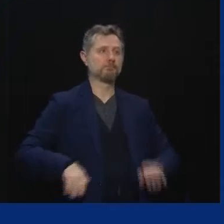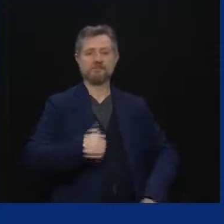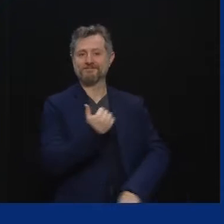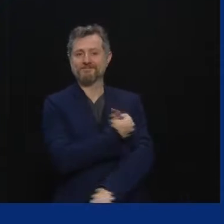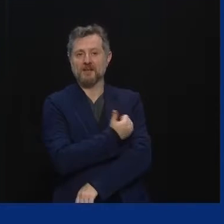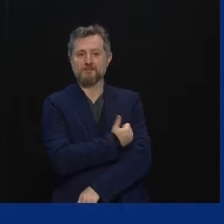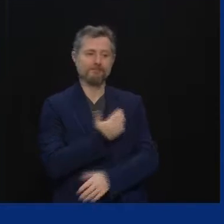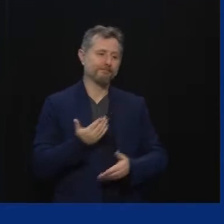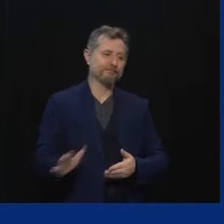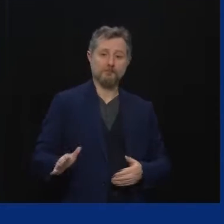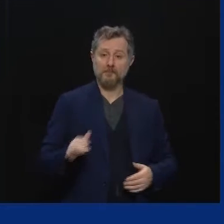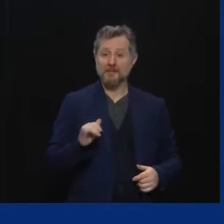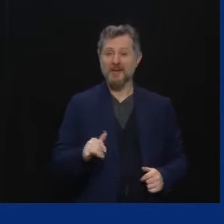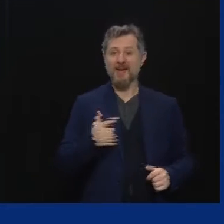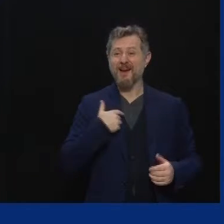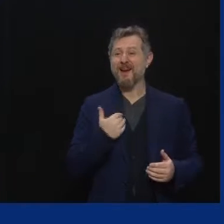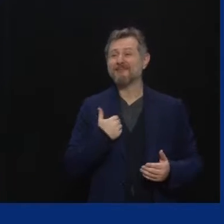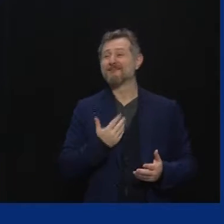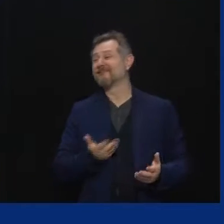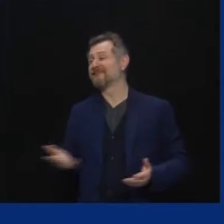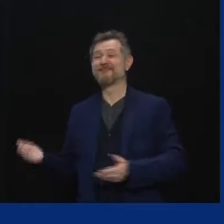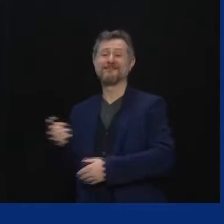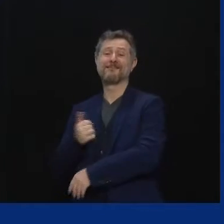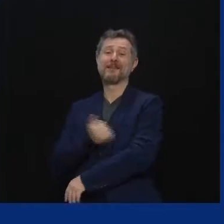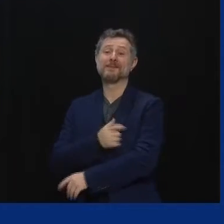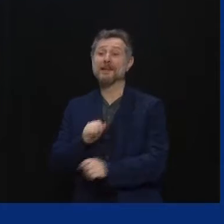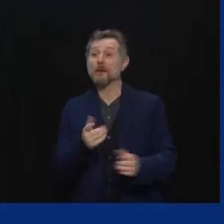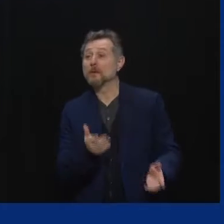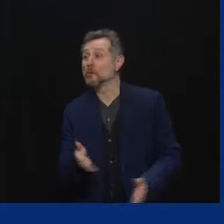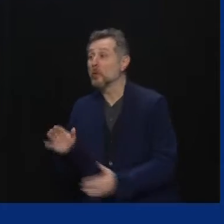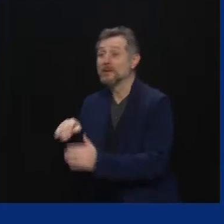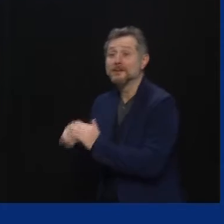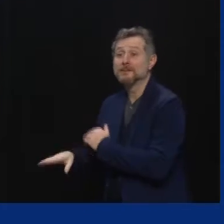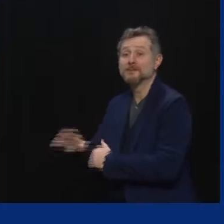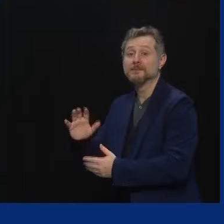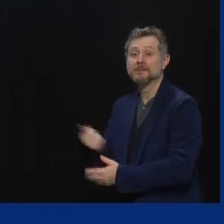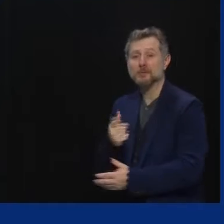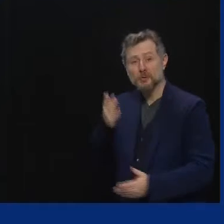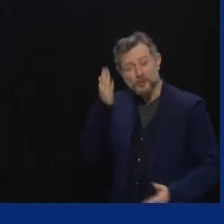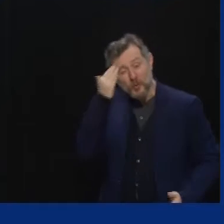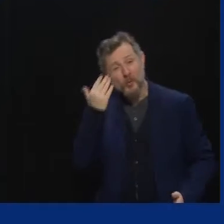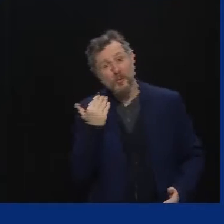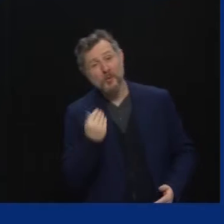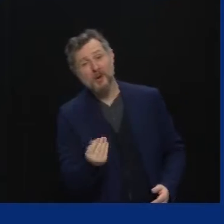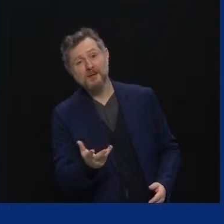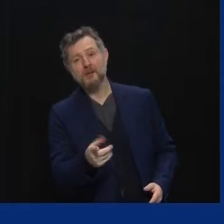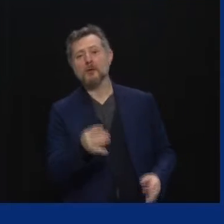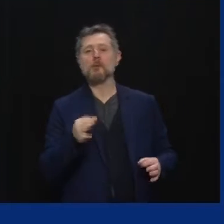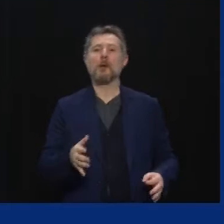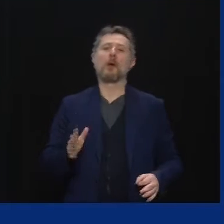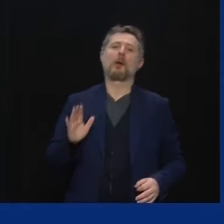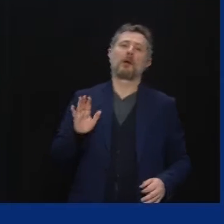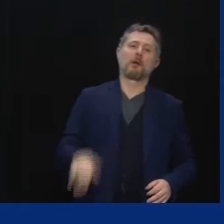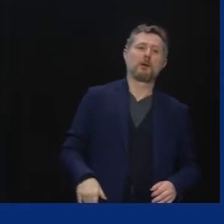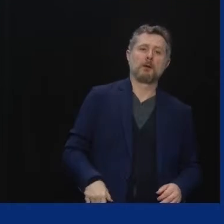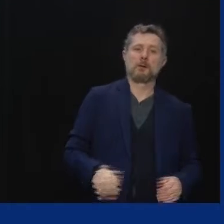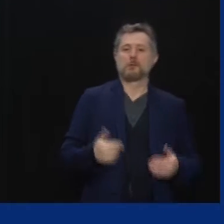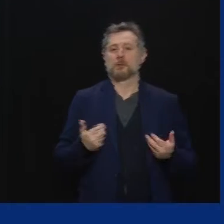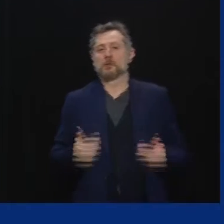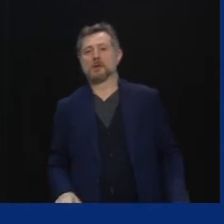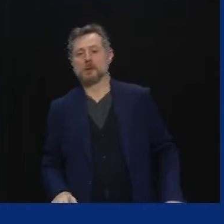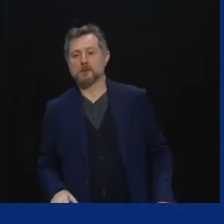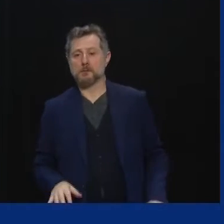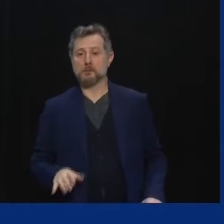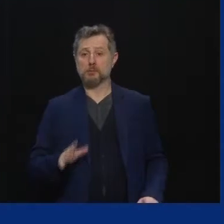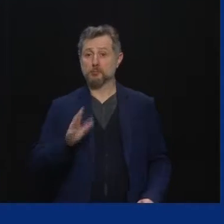not that people are not eligible. It's not that they don't know about it. It is a conscious decision not to be vaccinated, and the direct result is